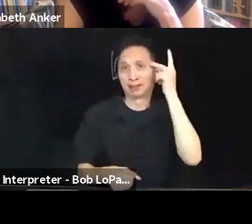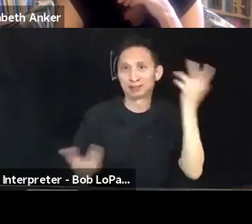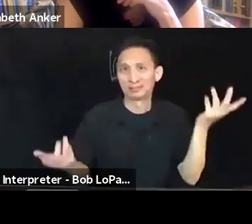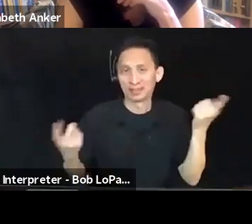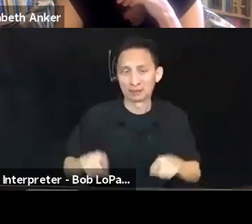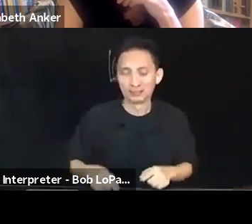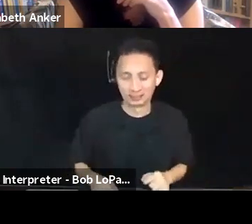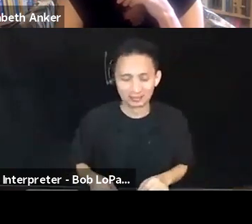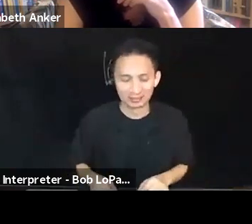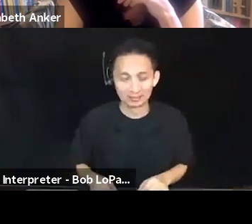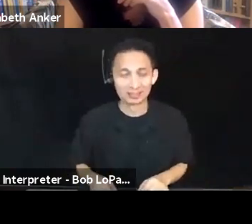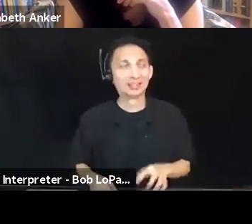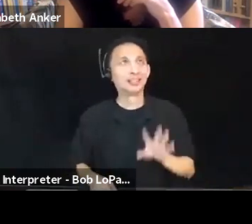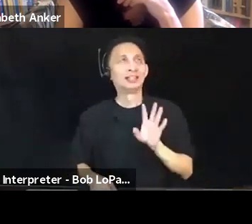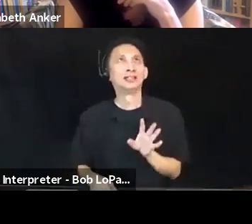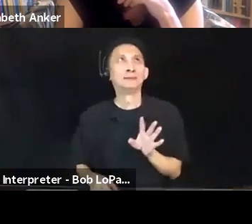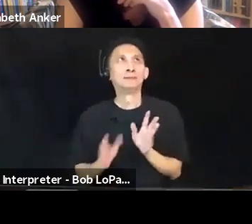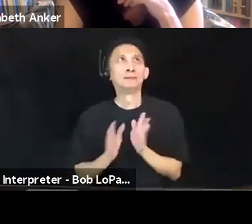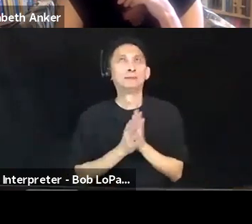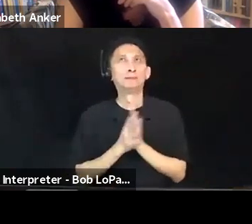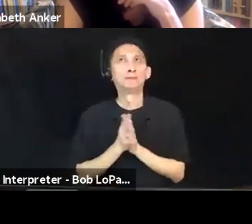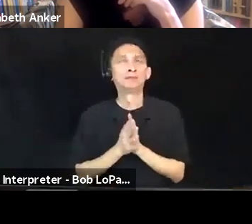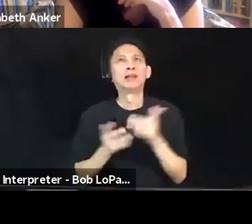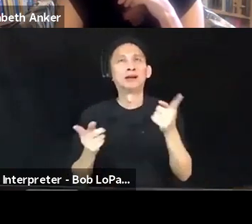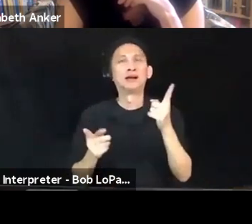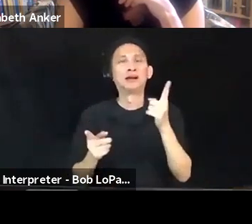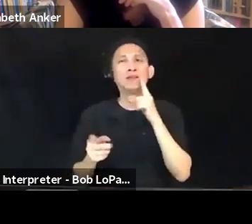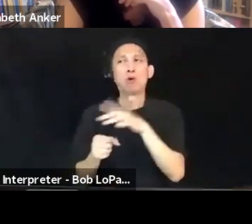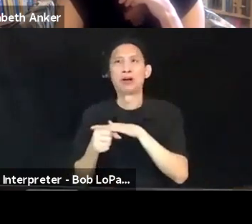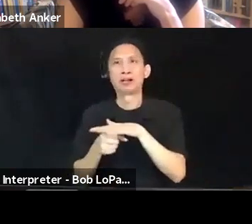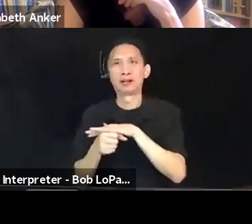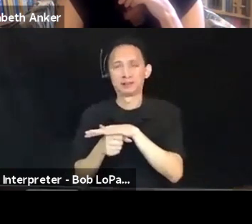So in a very different context, in neighborhoods